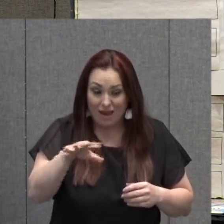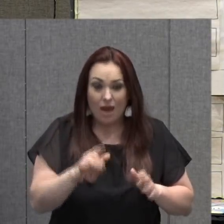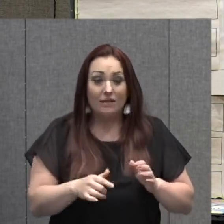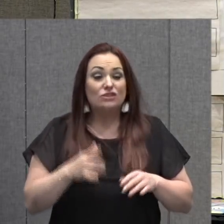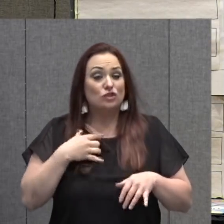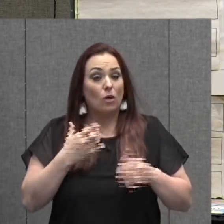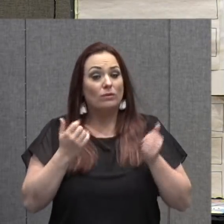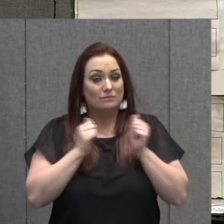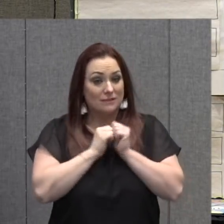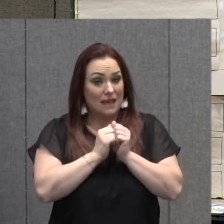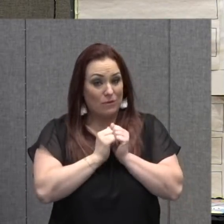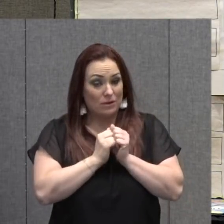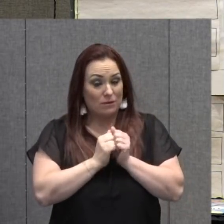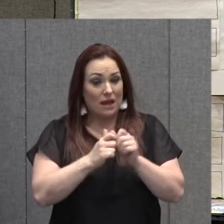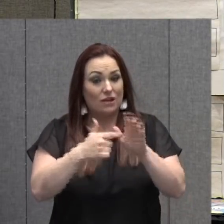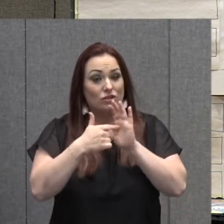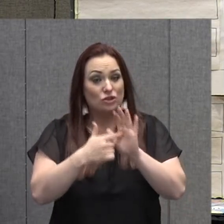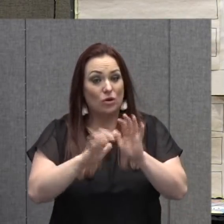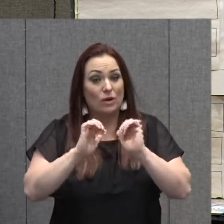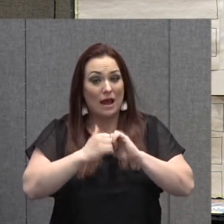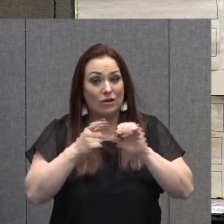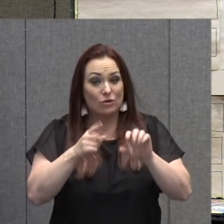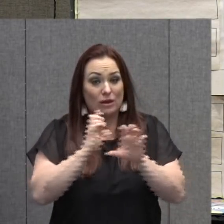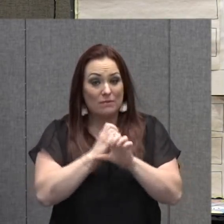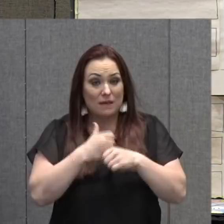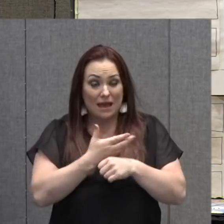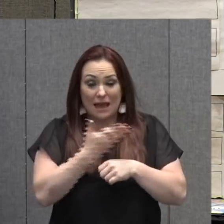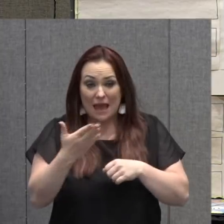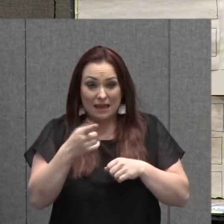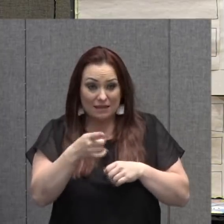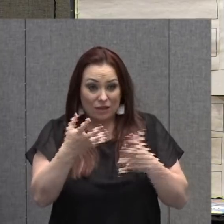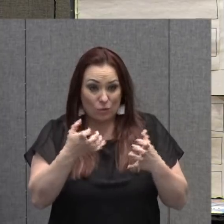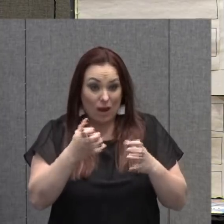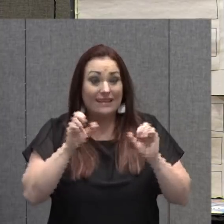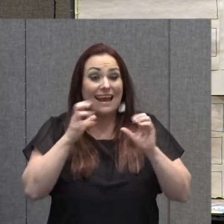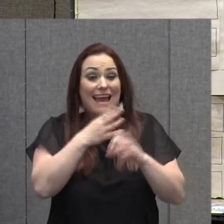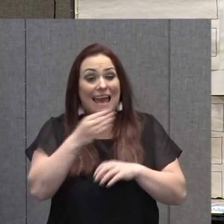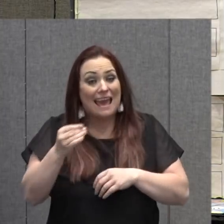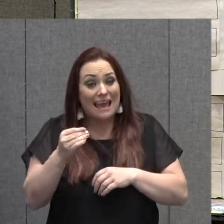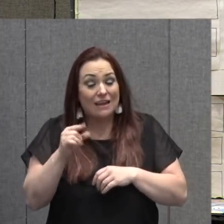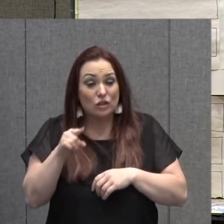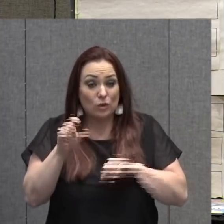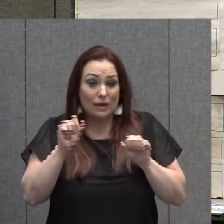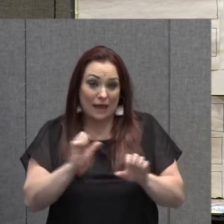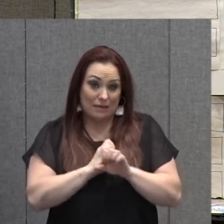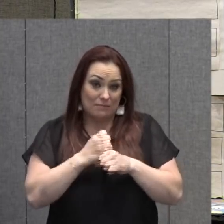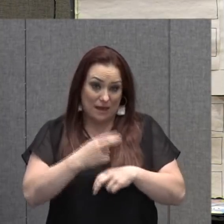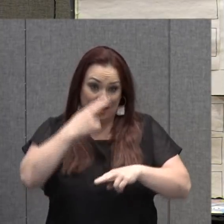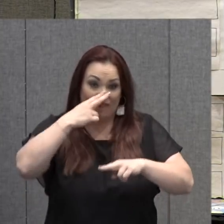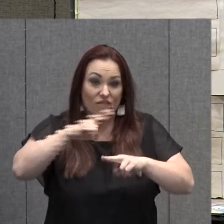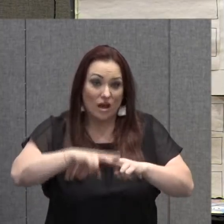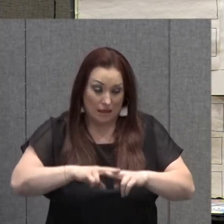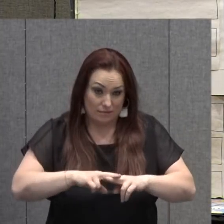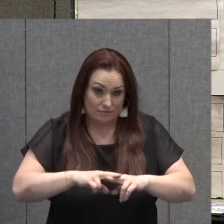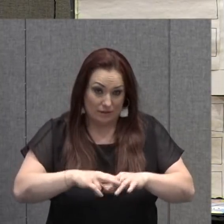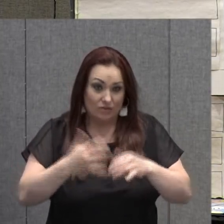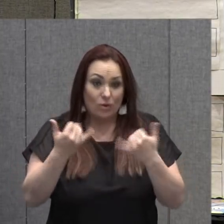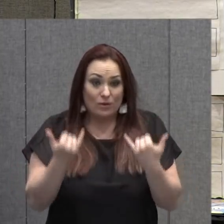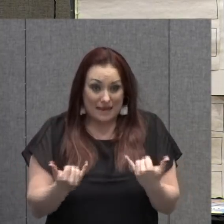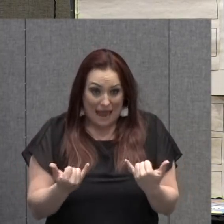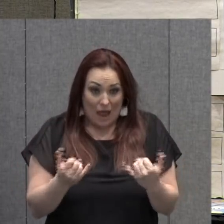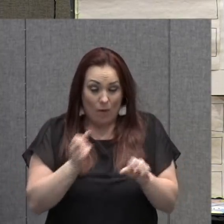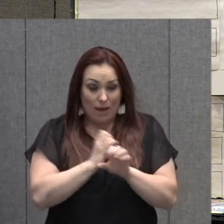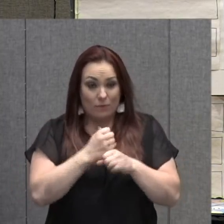this anything you want and how you can make it fun. So I'm going to now make my fractured fairy